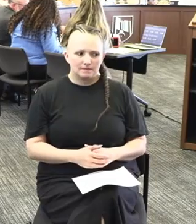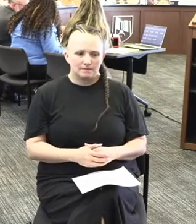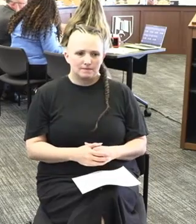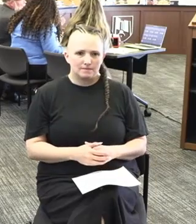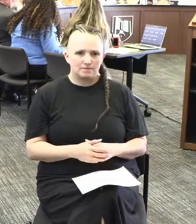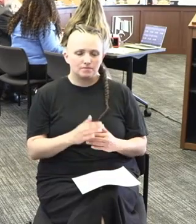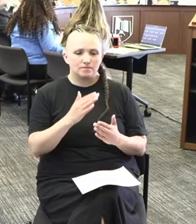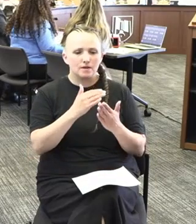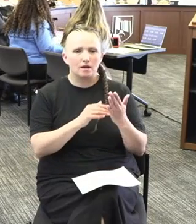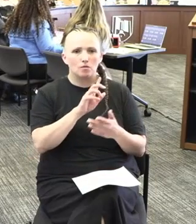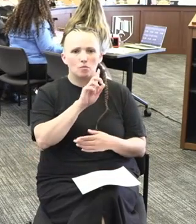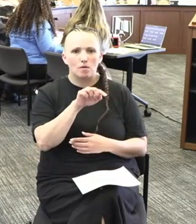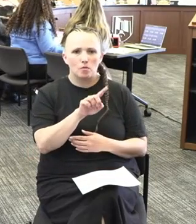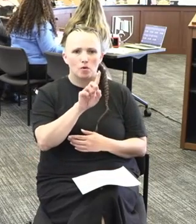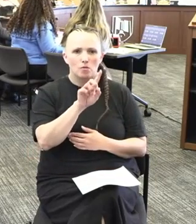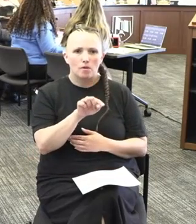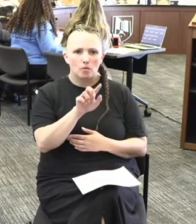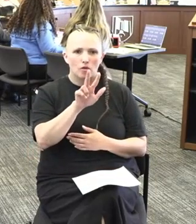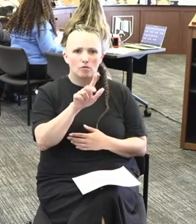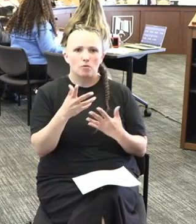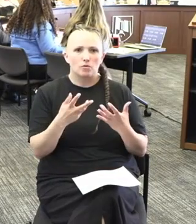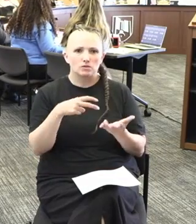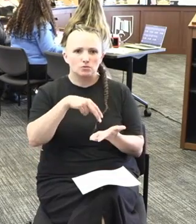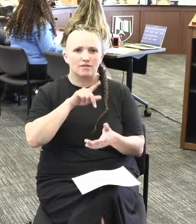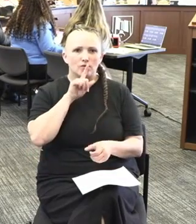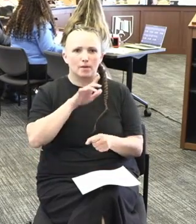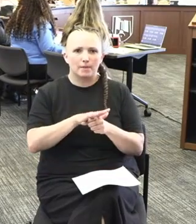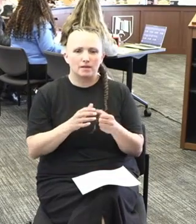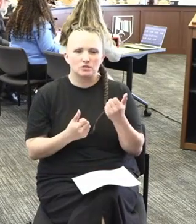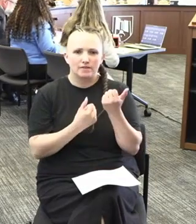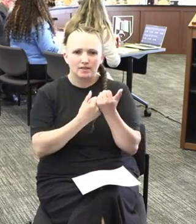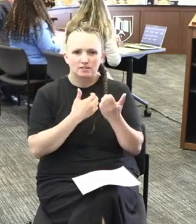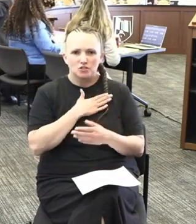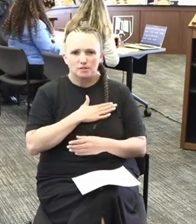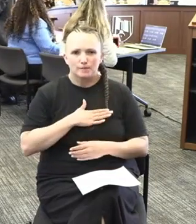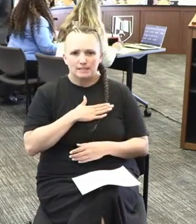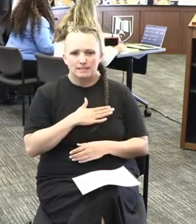Item 1.1.3, I'd like to stand for the Pledge of Allegiance, please.